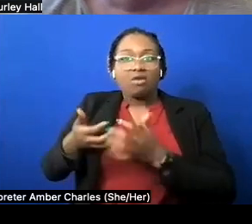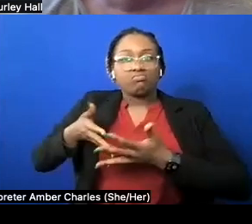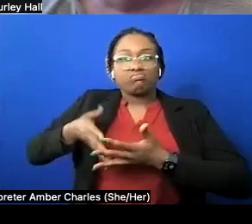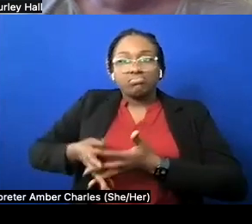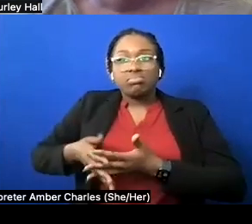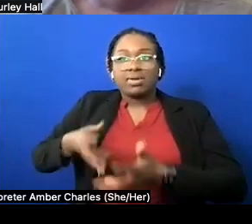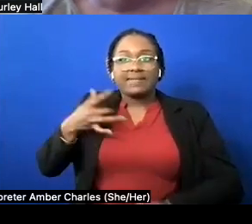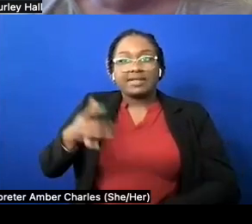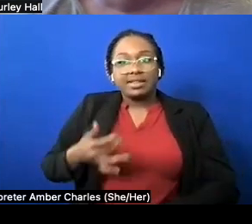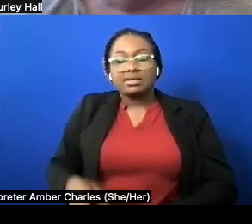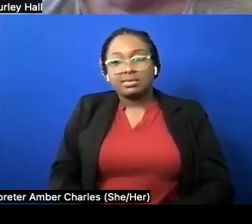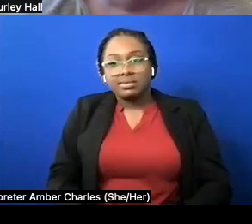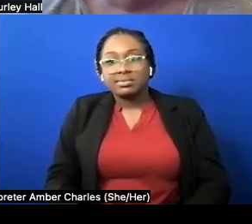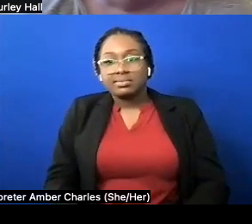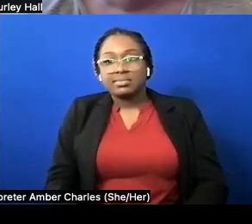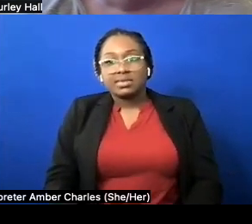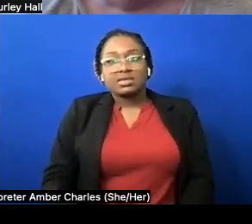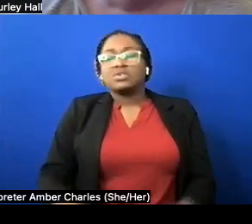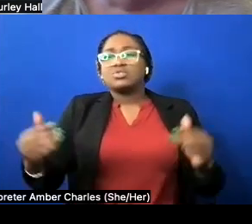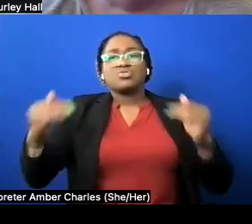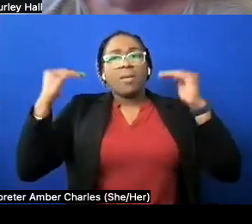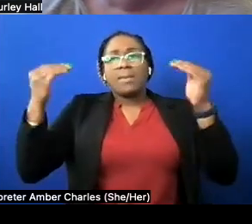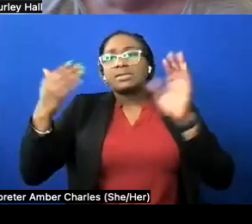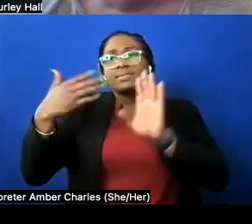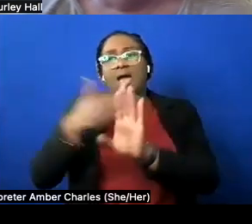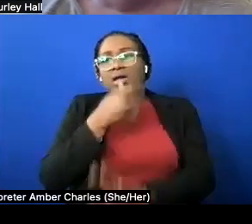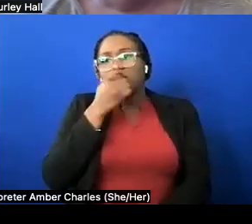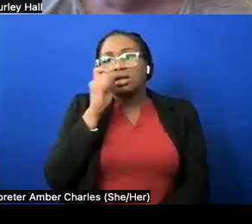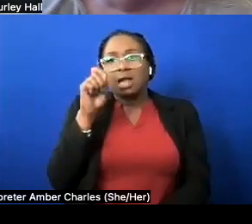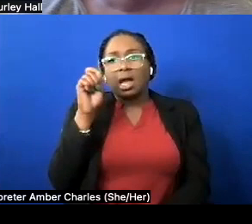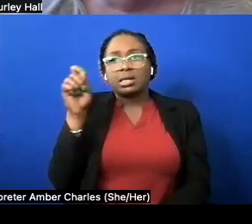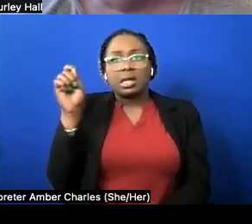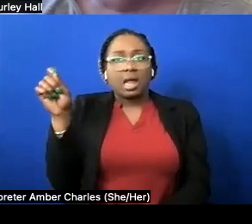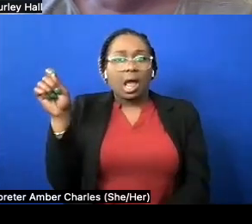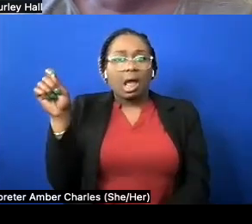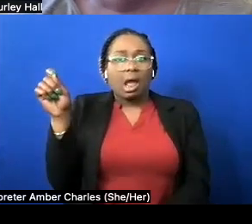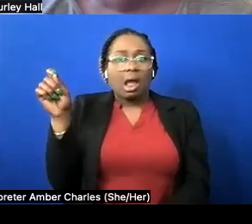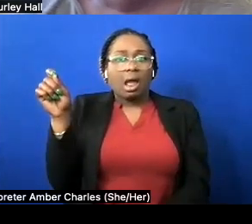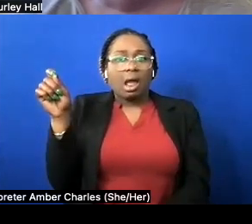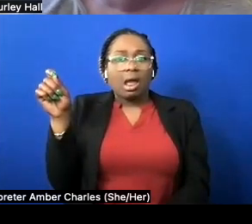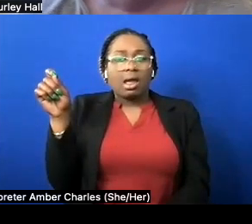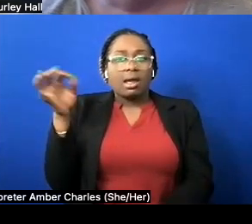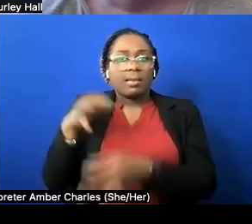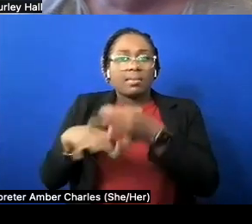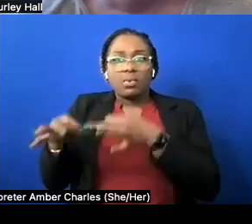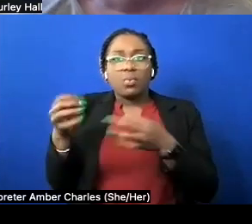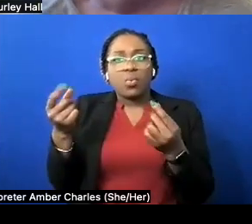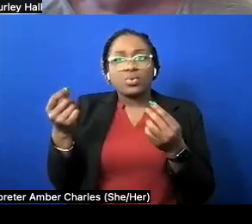know, I'm feeling. Because there's so much that can go behind that dot dot besides what I'm doing out in these streets,